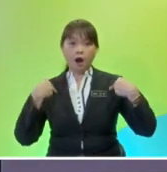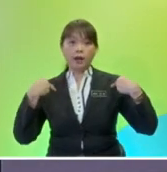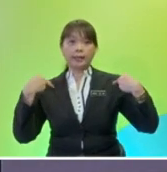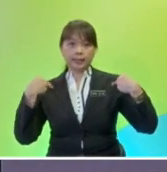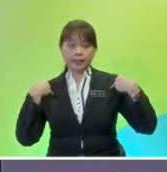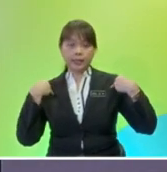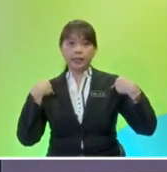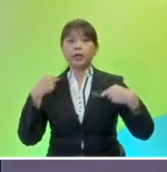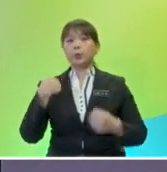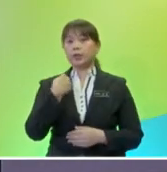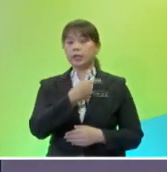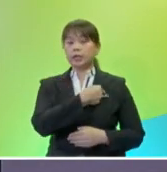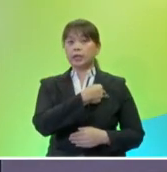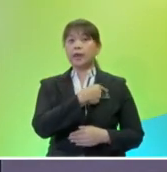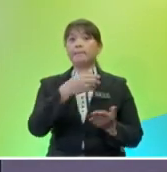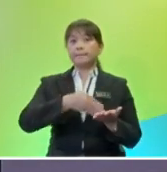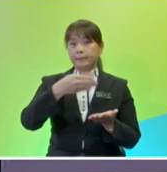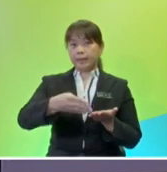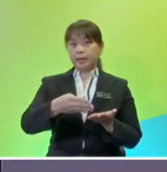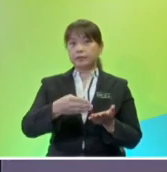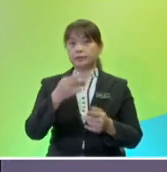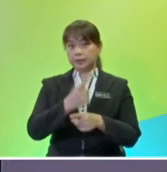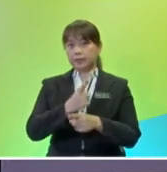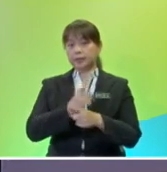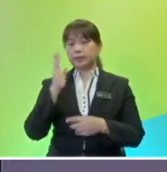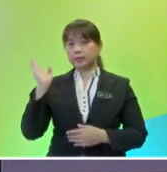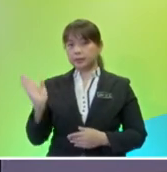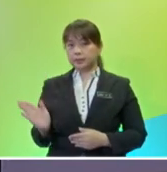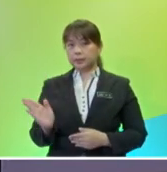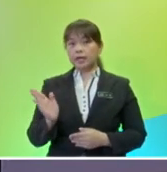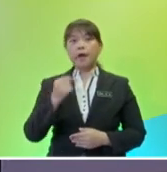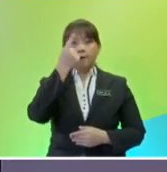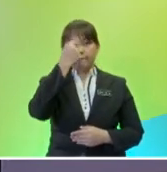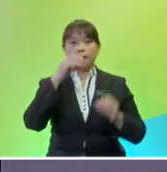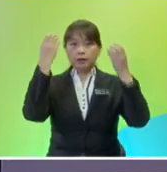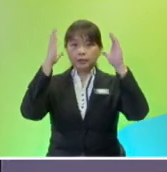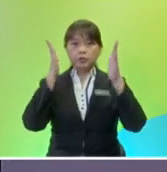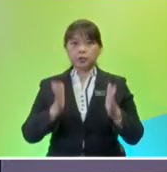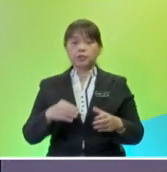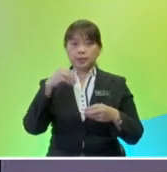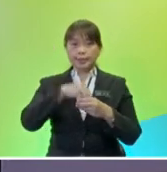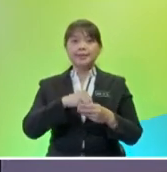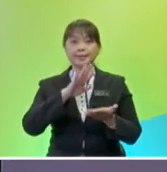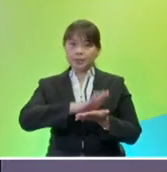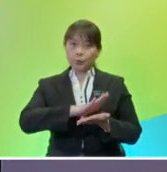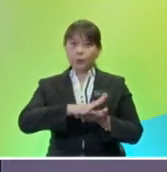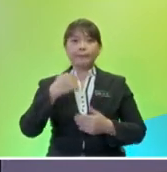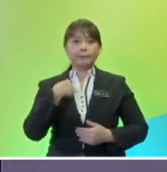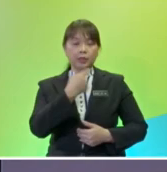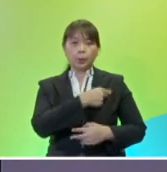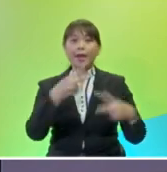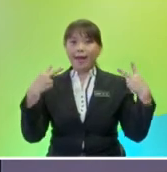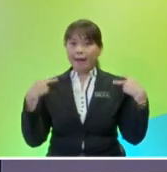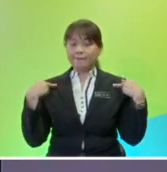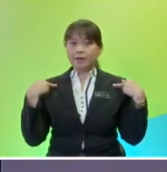fridge magnet, right? Right. And then for teachers at school, they have their marker